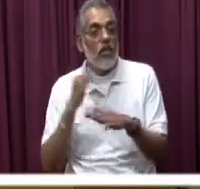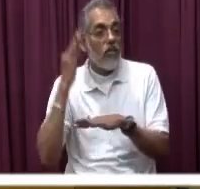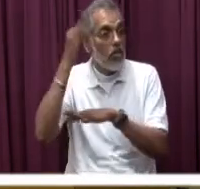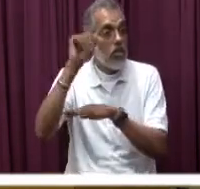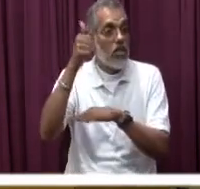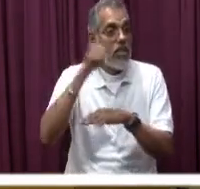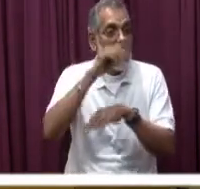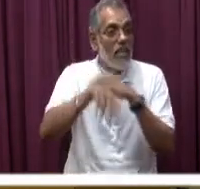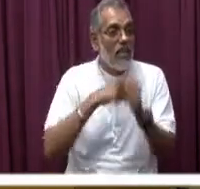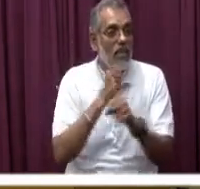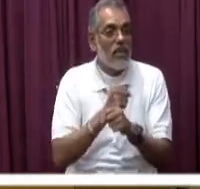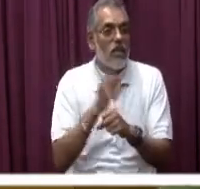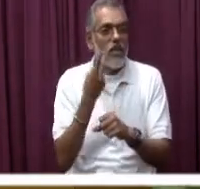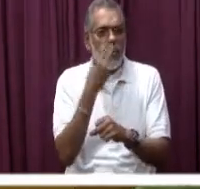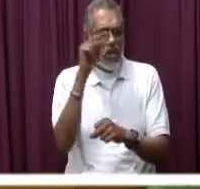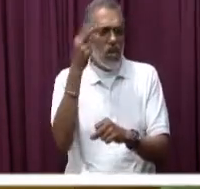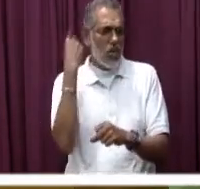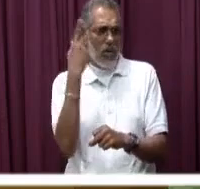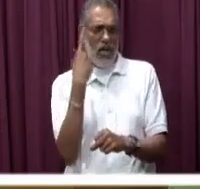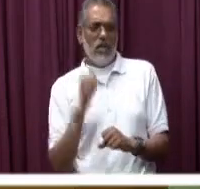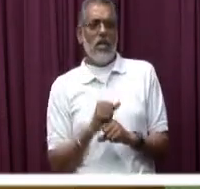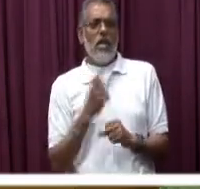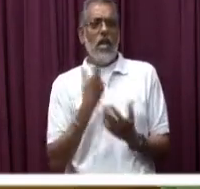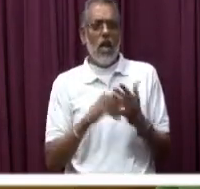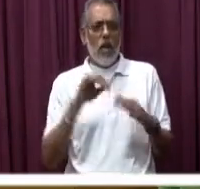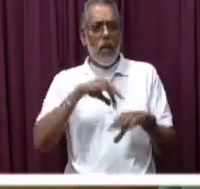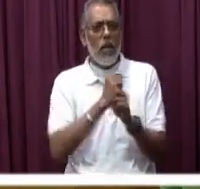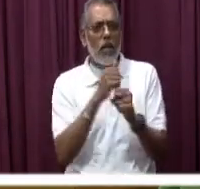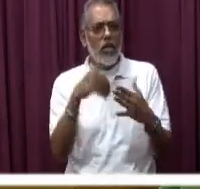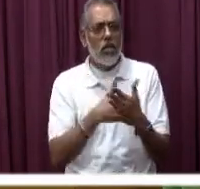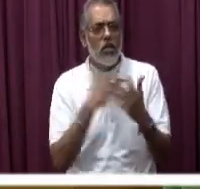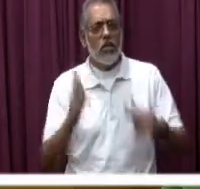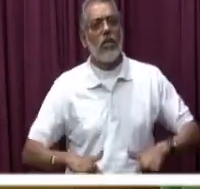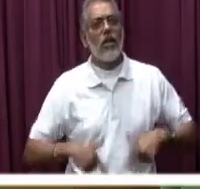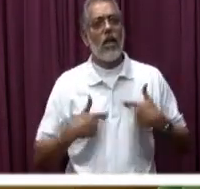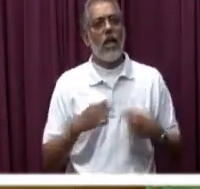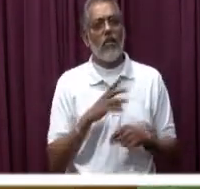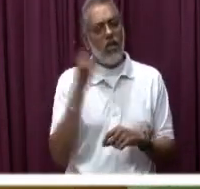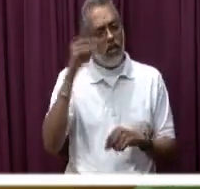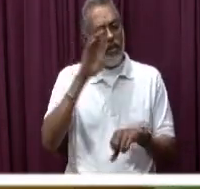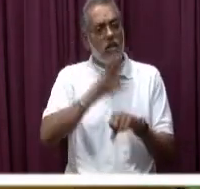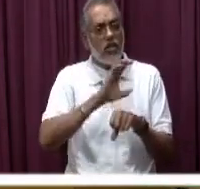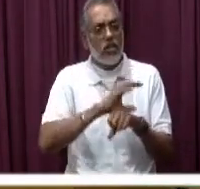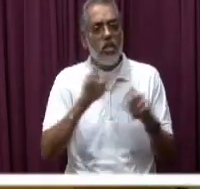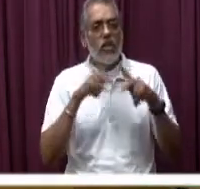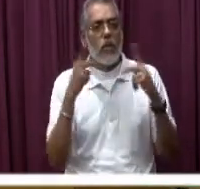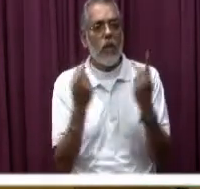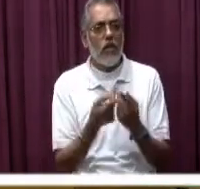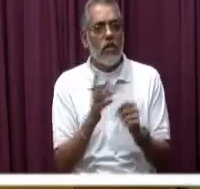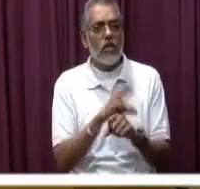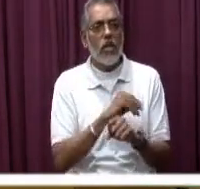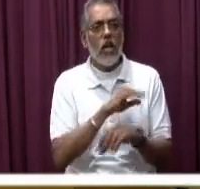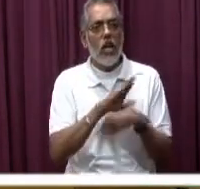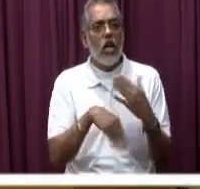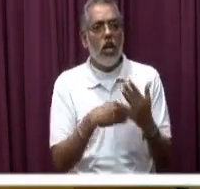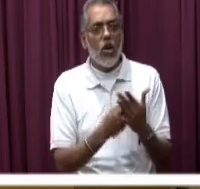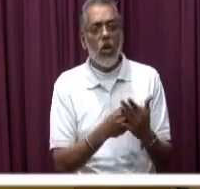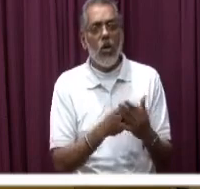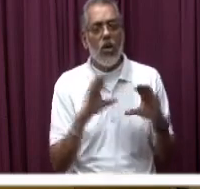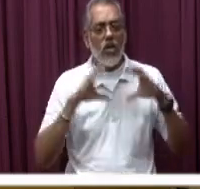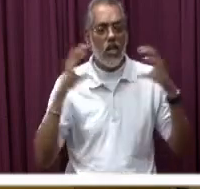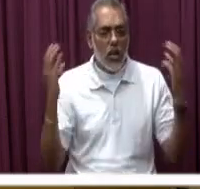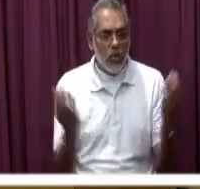we will look back and see a renewal not only of our families, but of our church, our parishes, our ecclesial communities,